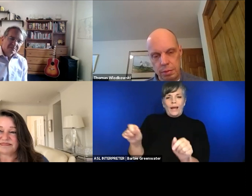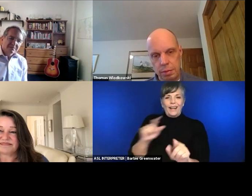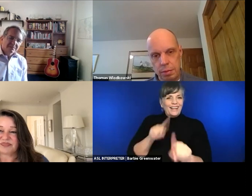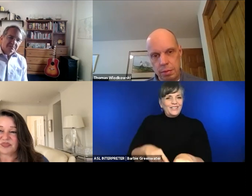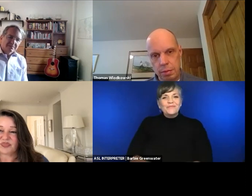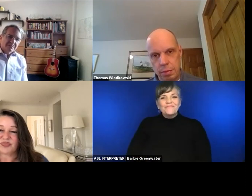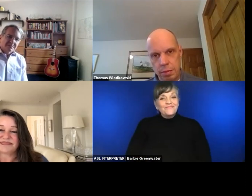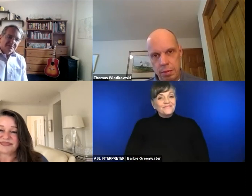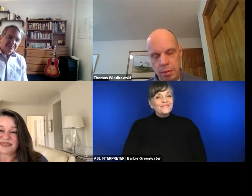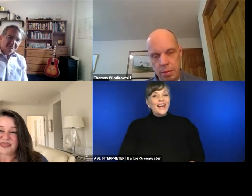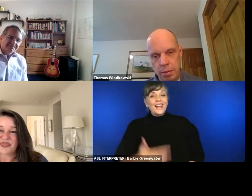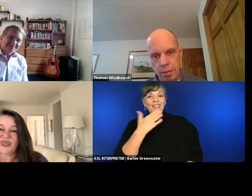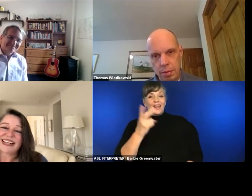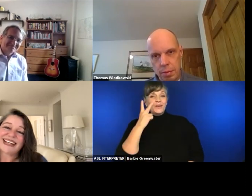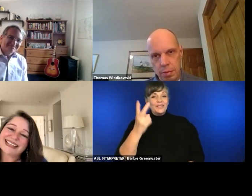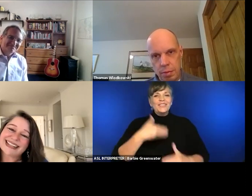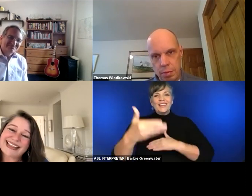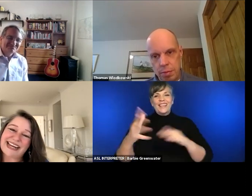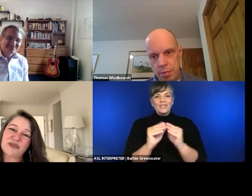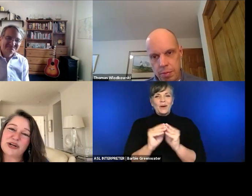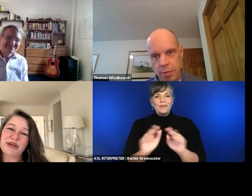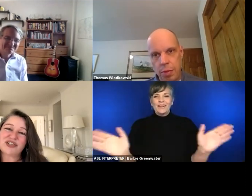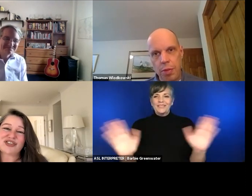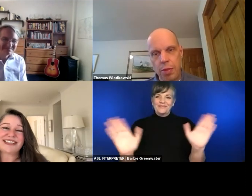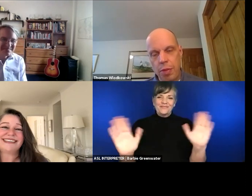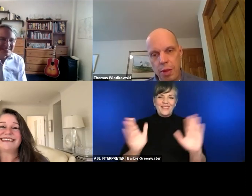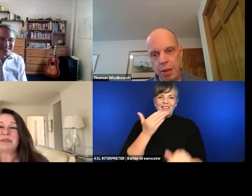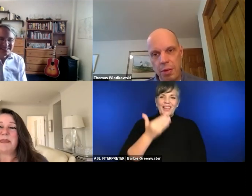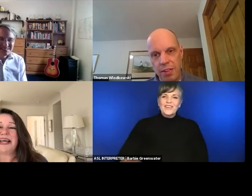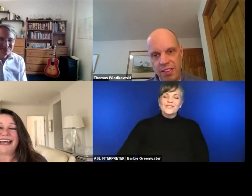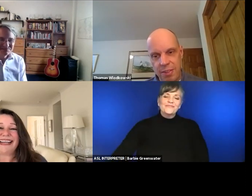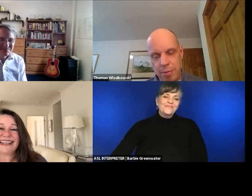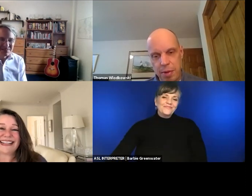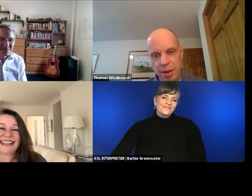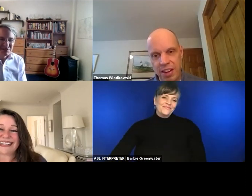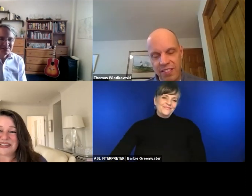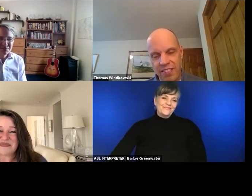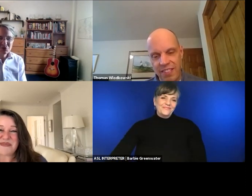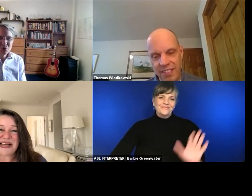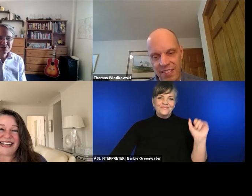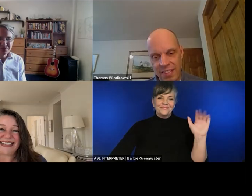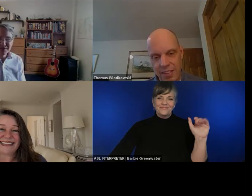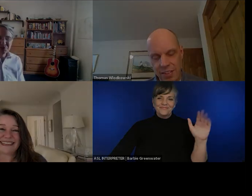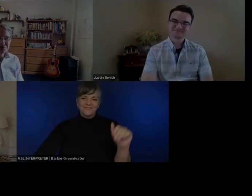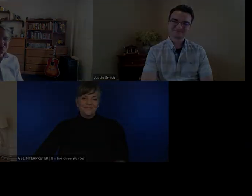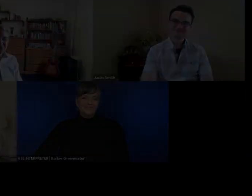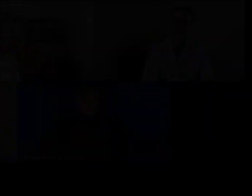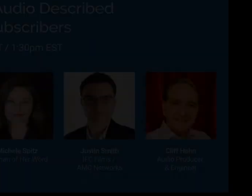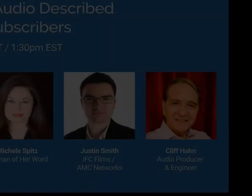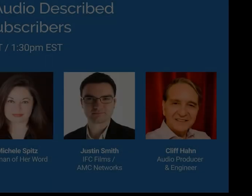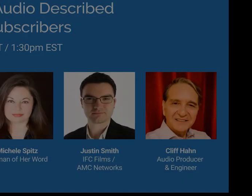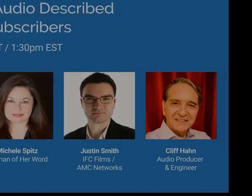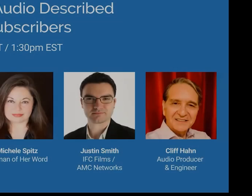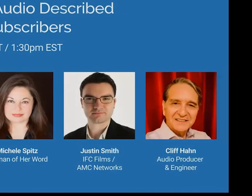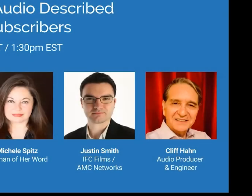So thank you, and see you all at the next webinar. Thank you very much. Thank you. Bye-bye. Thanks, everyone. Bye-bye. Thank you so much.